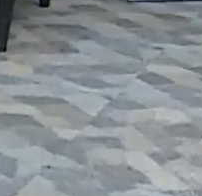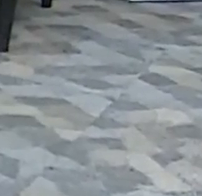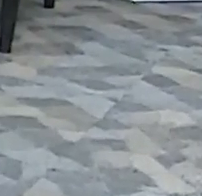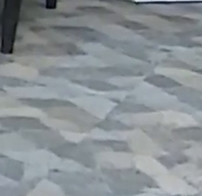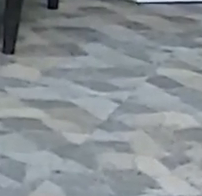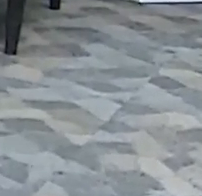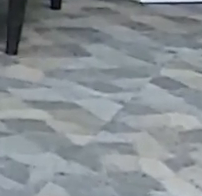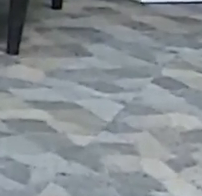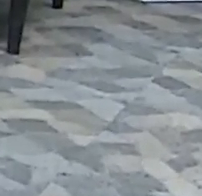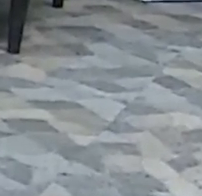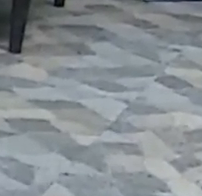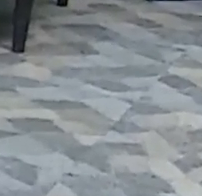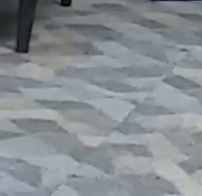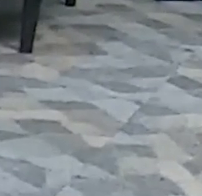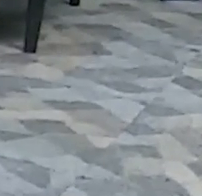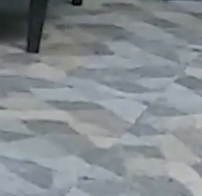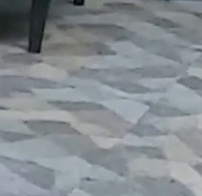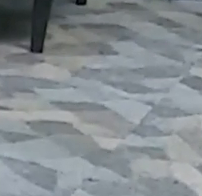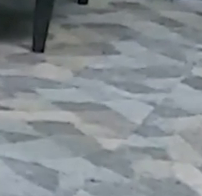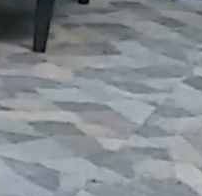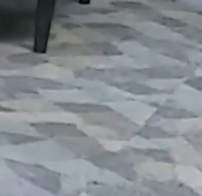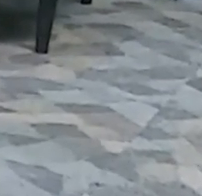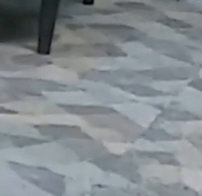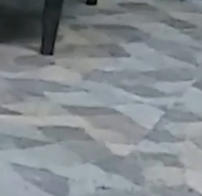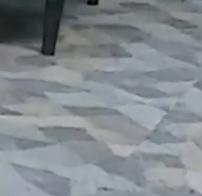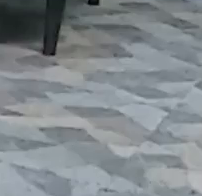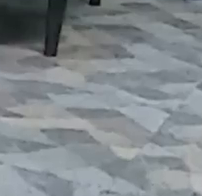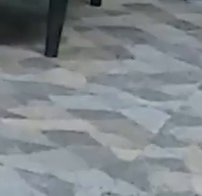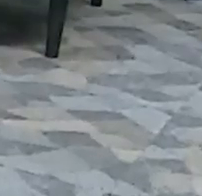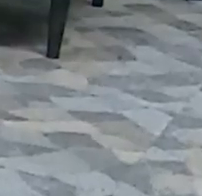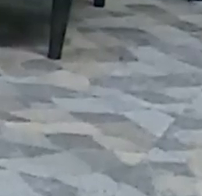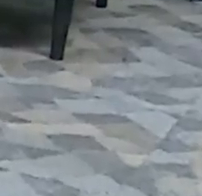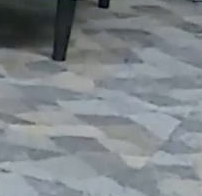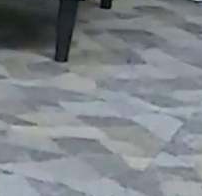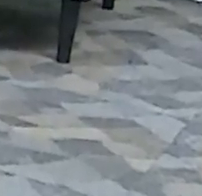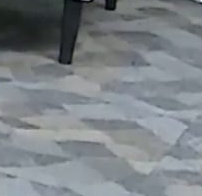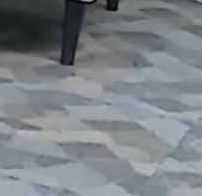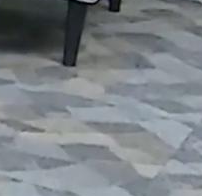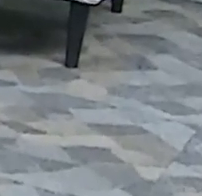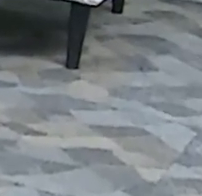I'd like to underline this because sometimes we forget that maybe